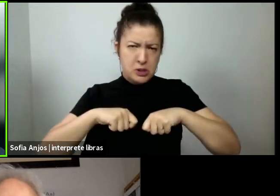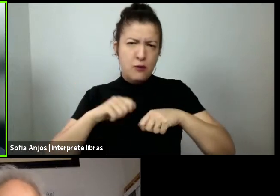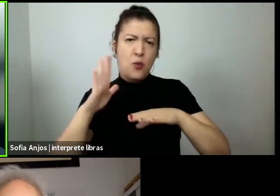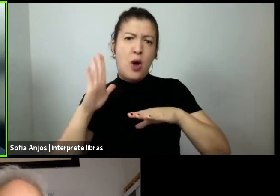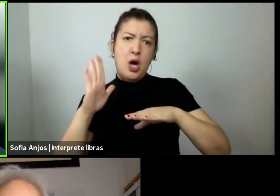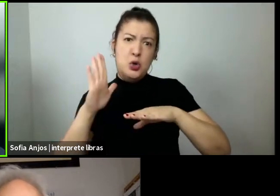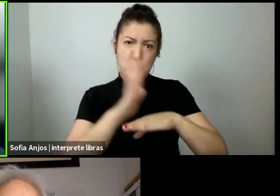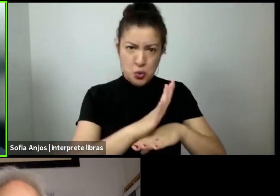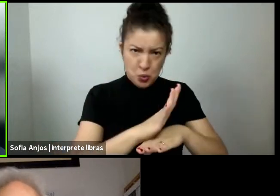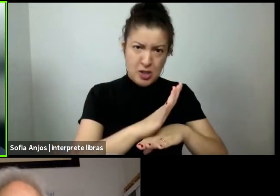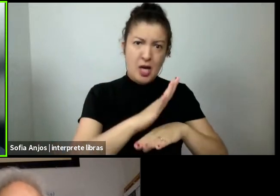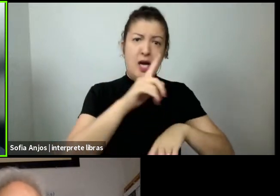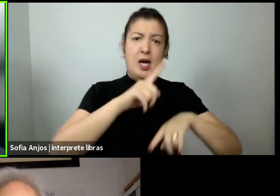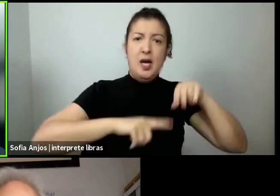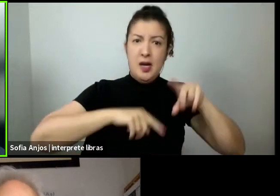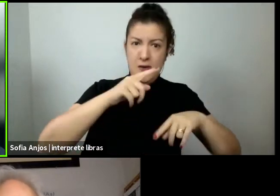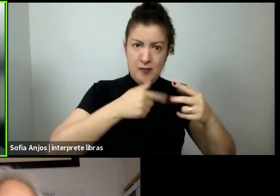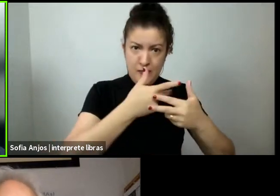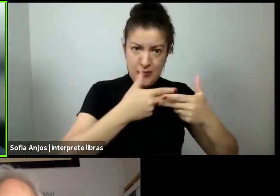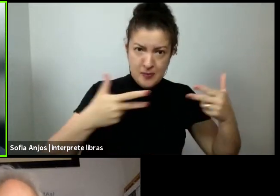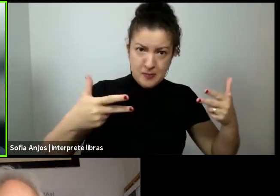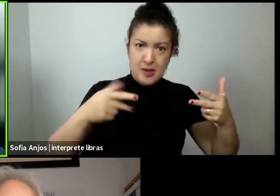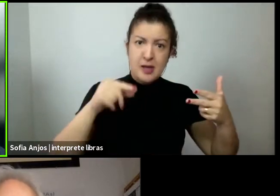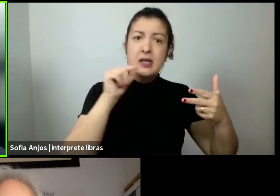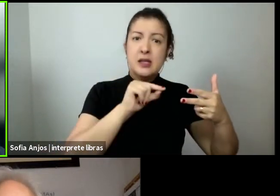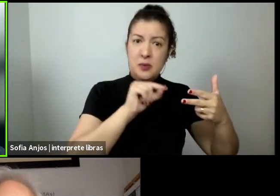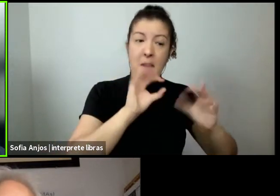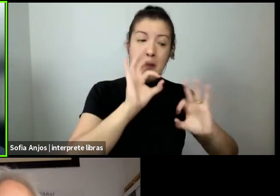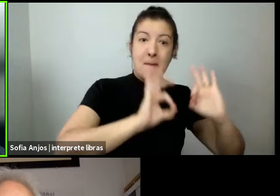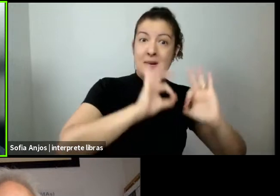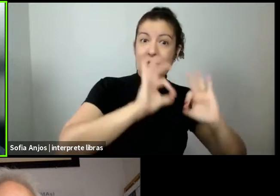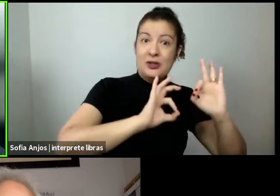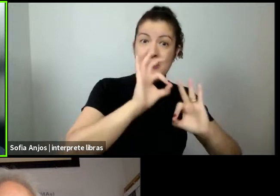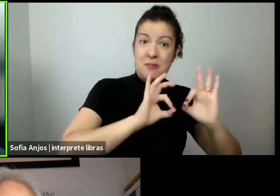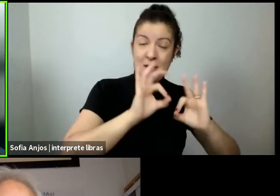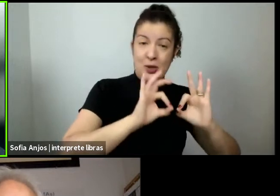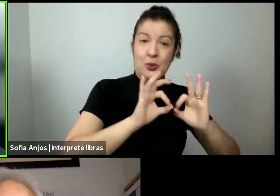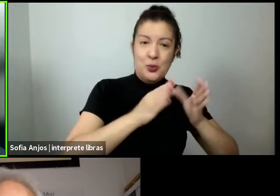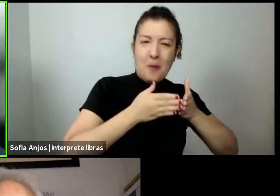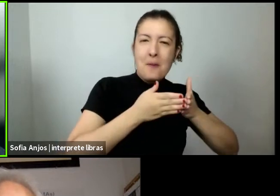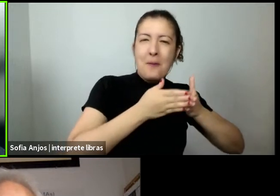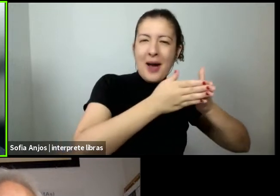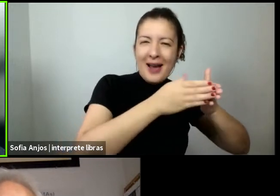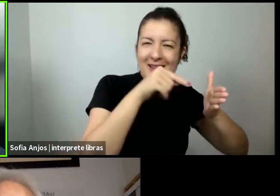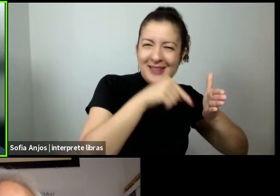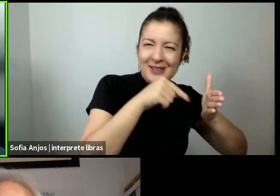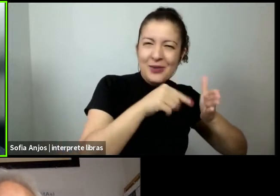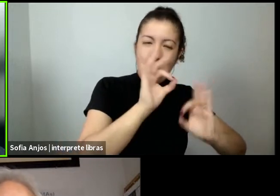ferramentas? Acho que ela está se referindo à ferramenta do planejamento espacial marinho, né?